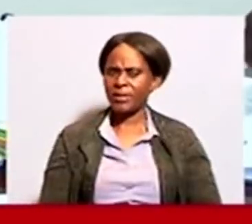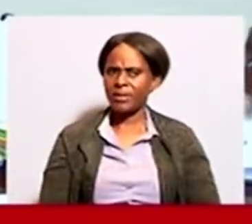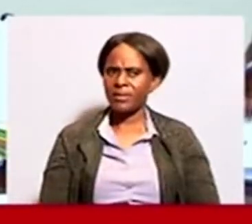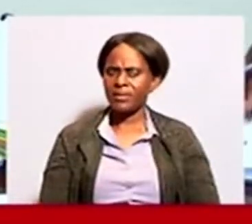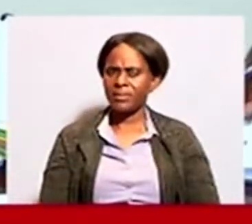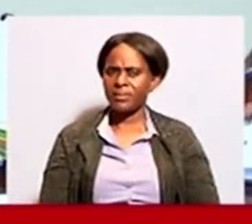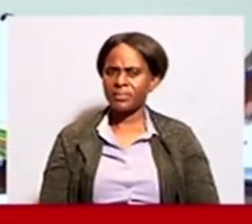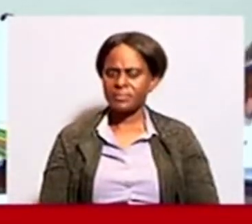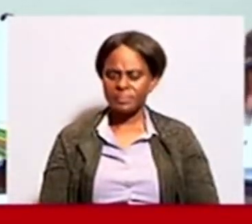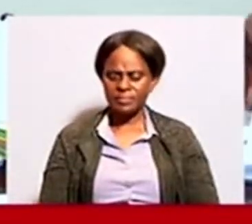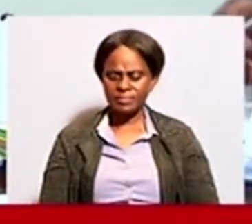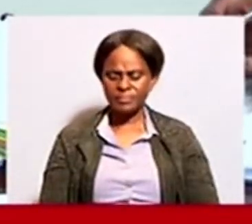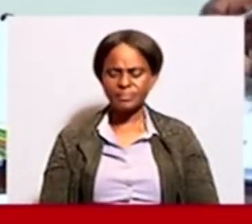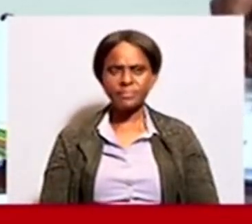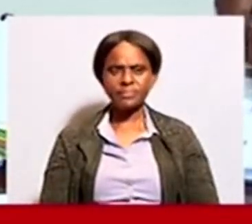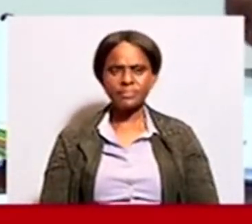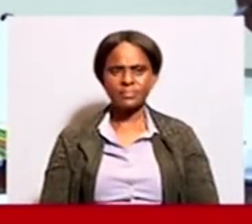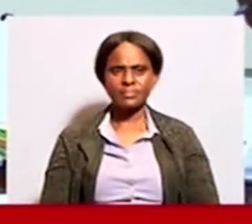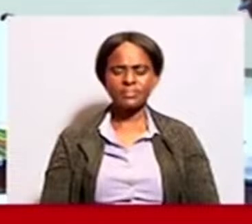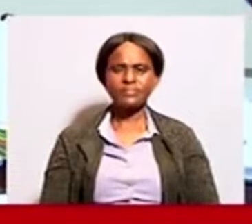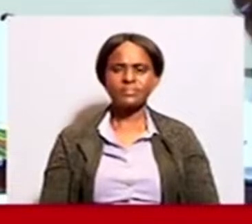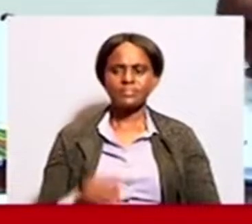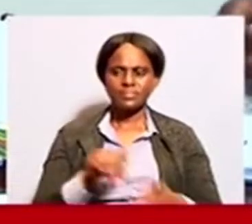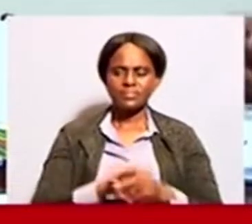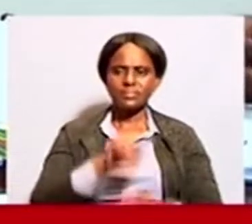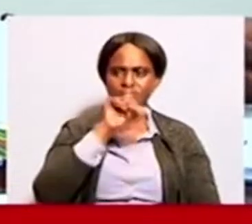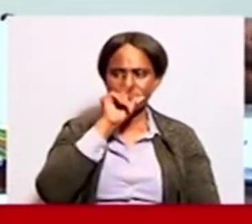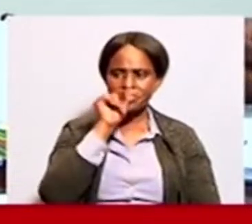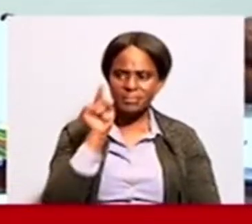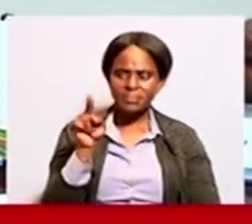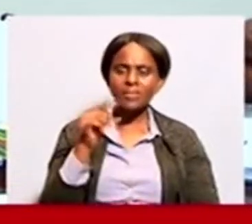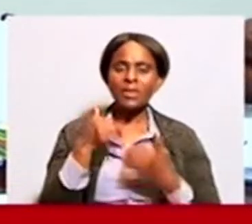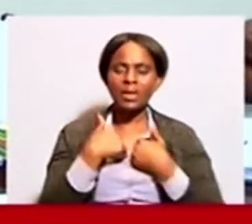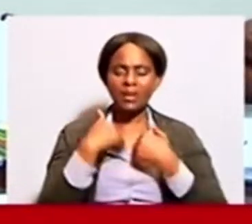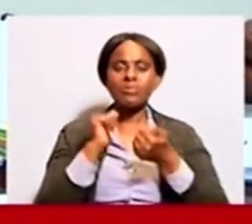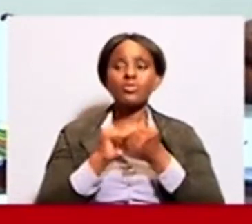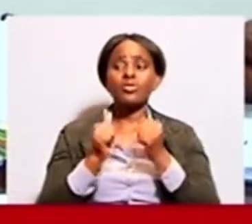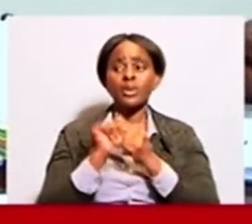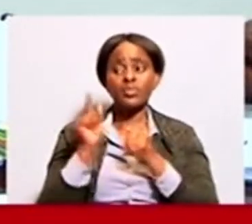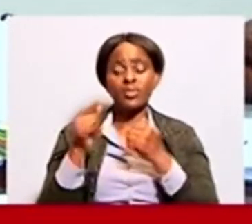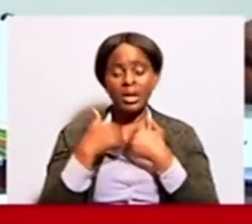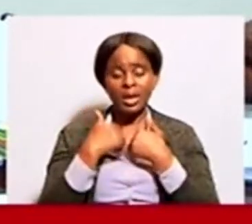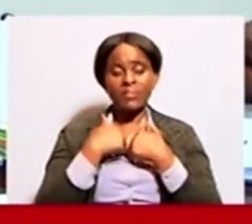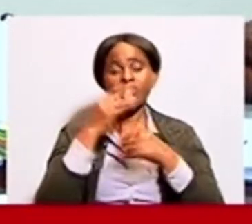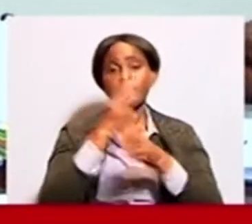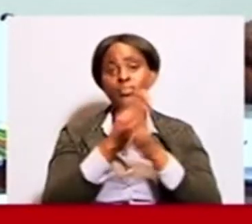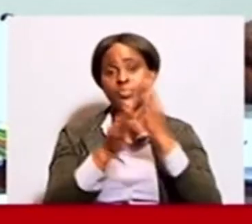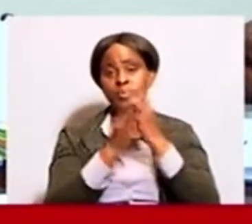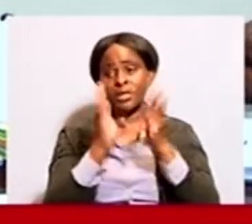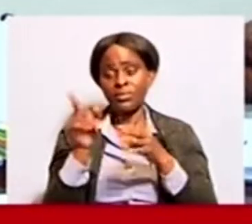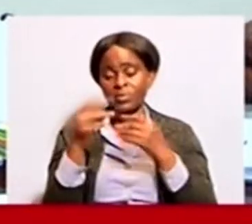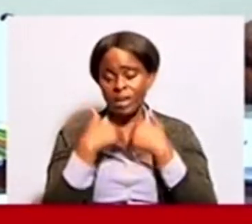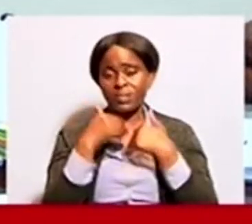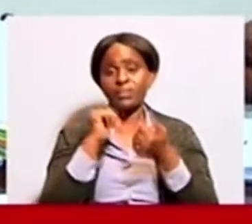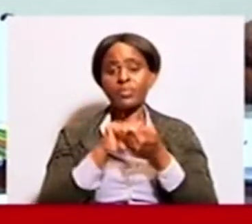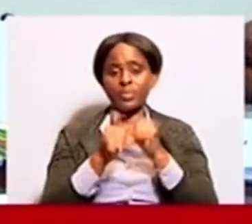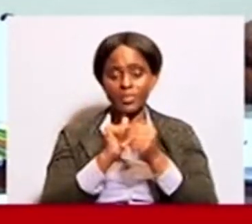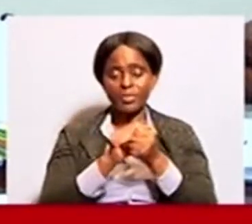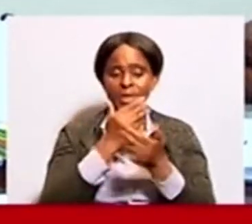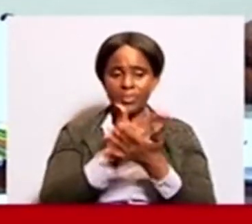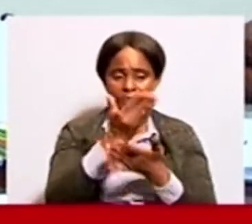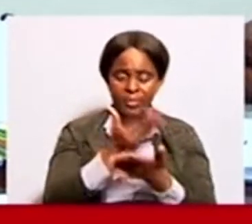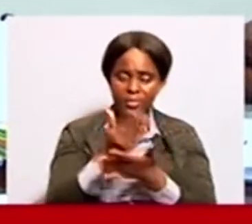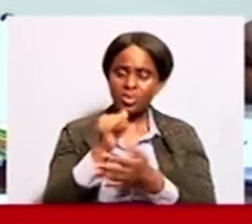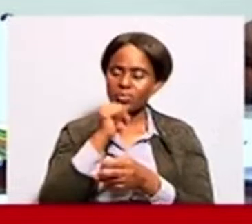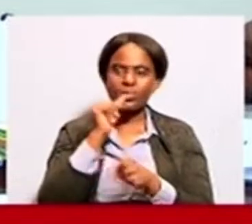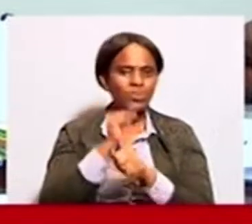Because I'll still come, because in Livingston, I think we have a problem on the contractors. Procurement, you're not doing the best